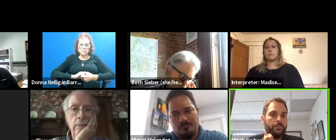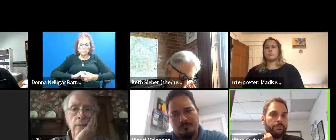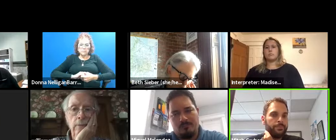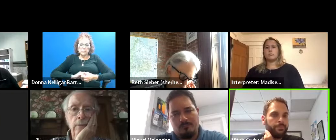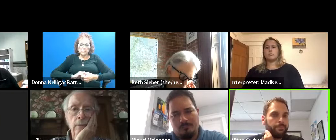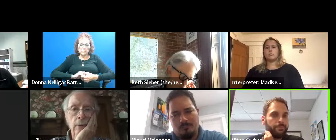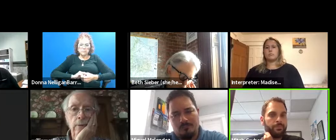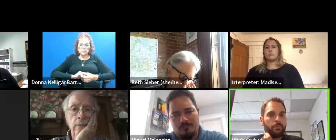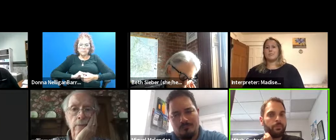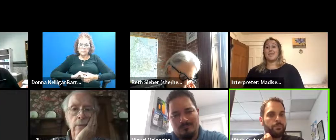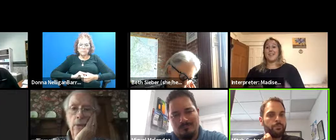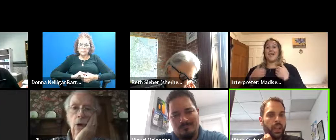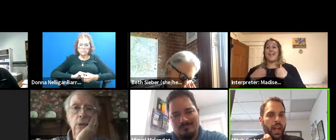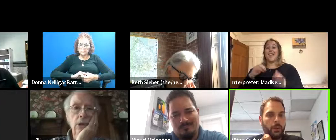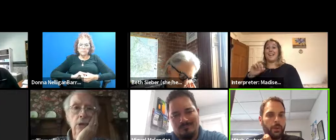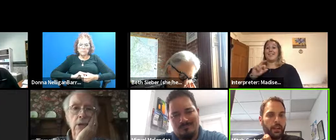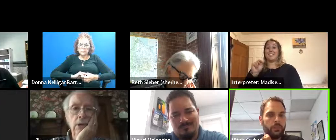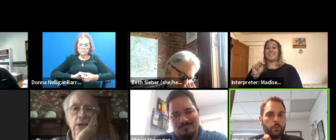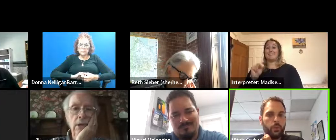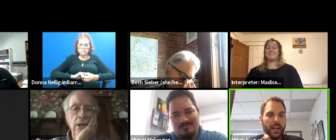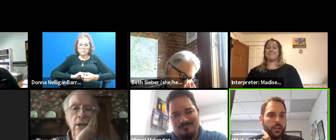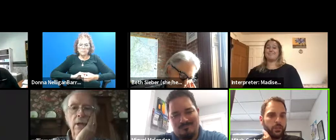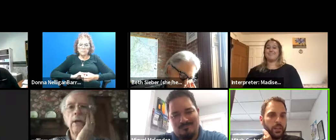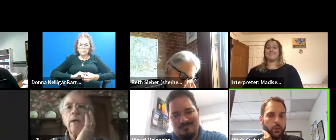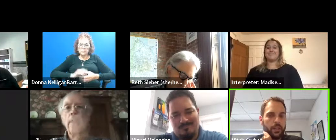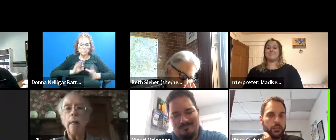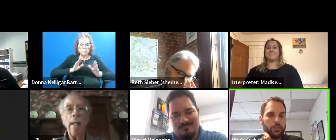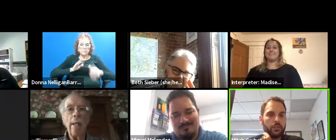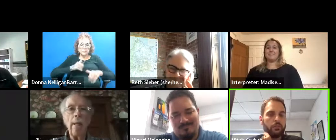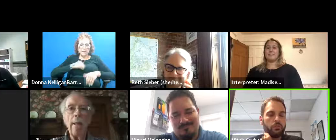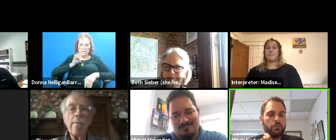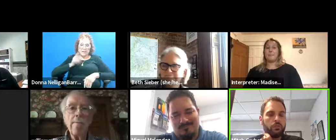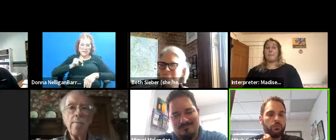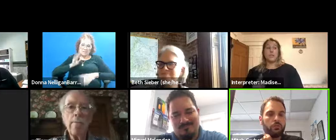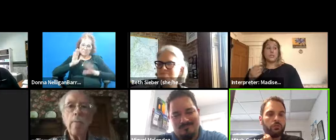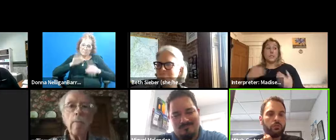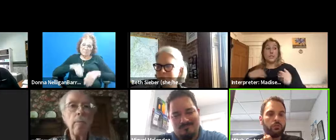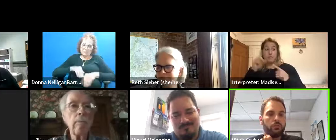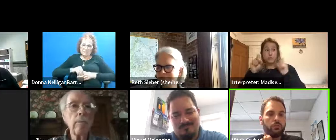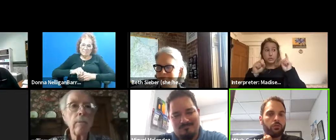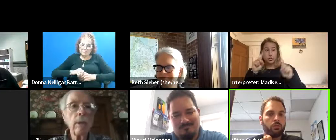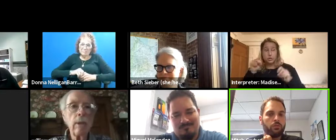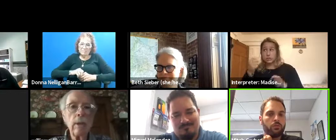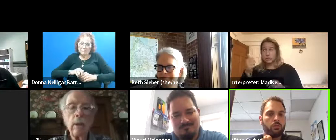Have fun. Always. Anyone else with any questions?